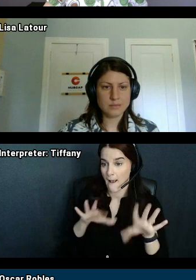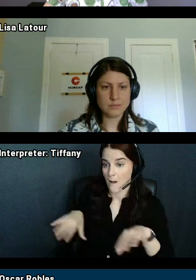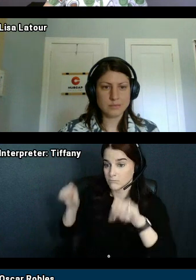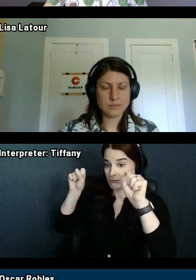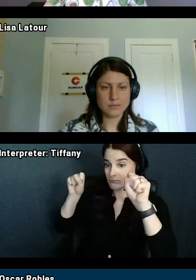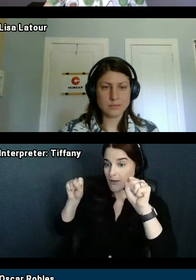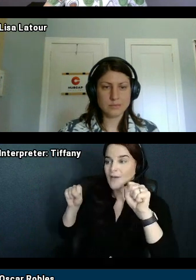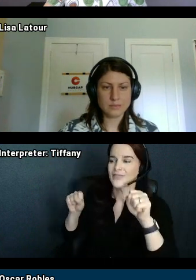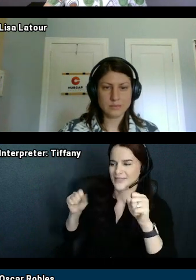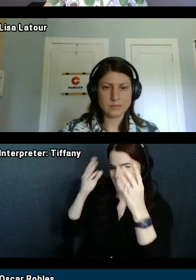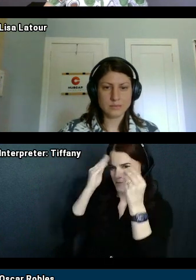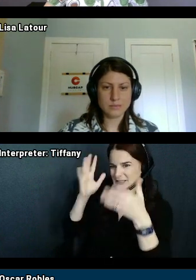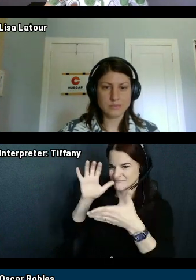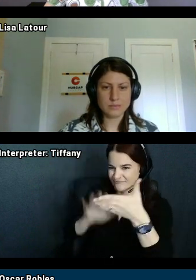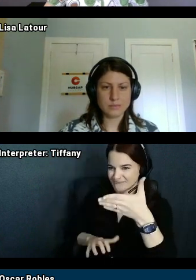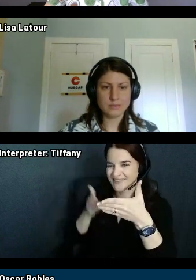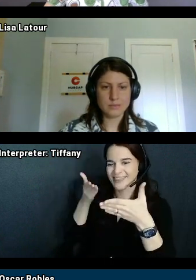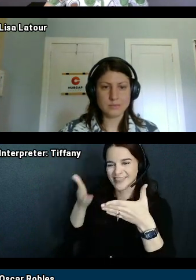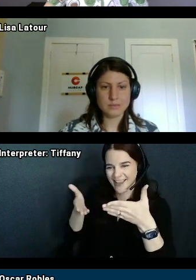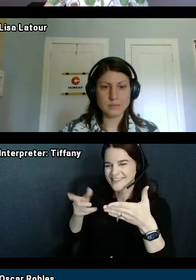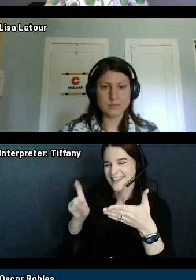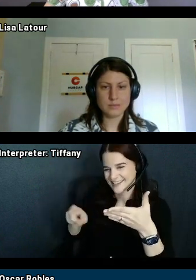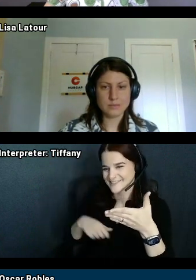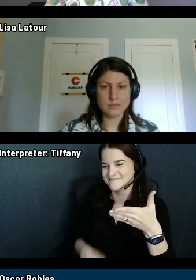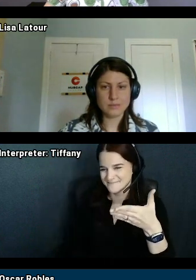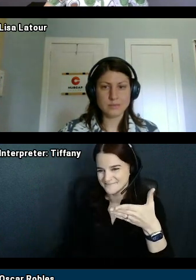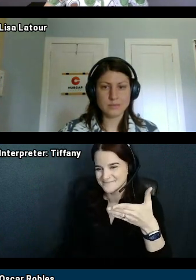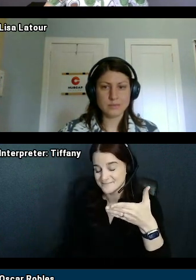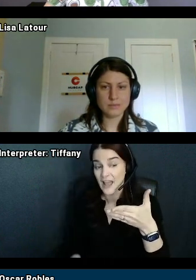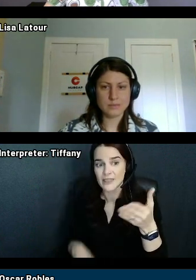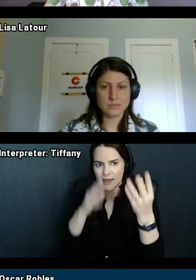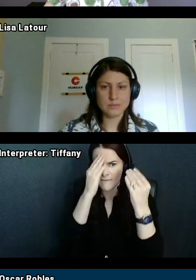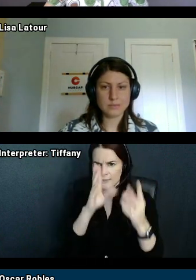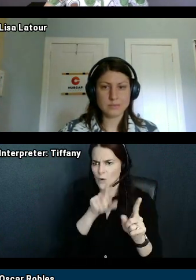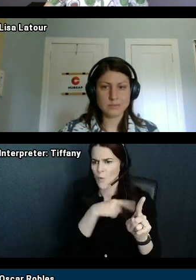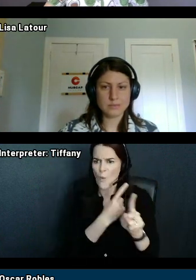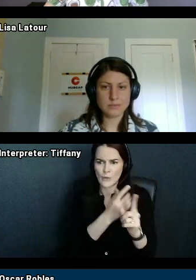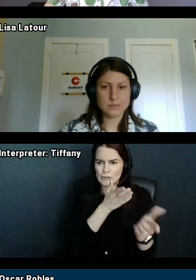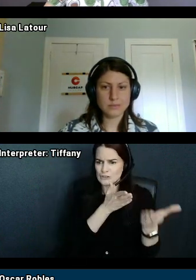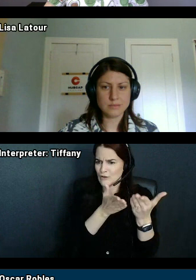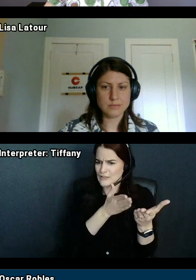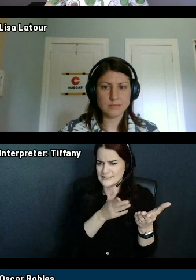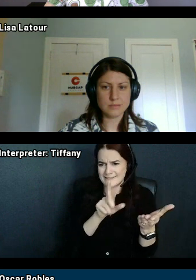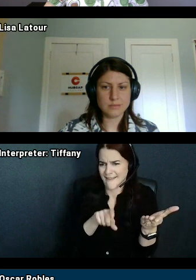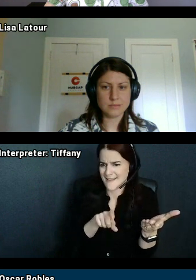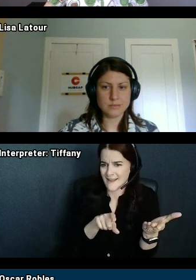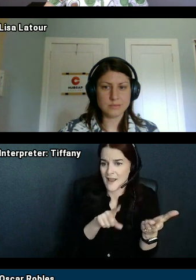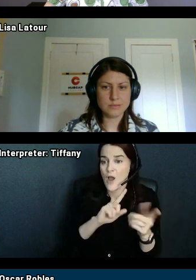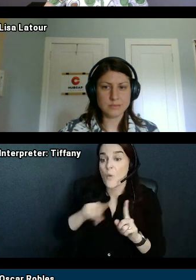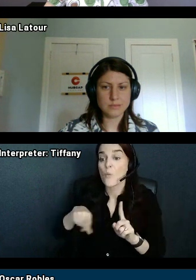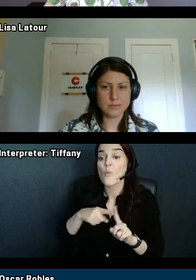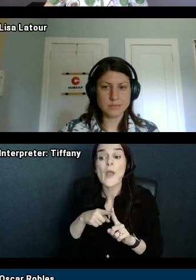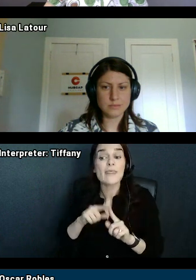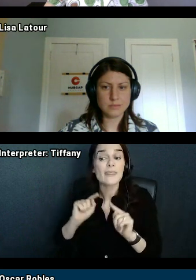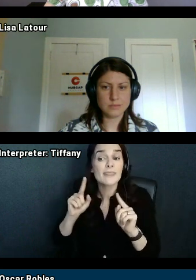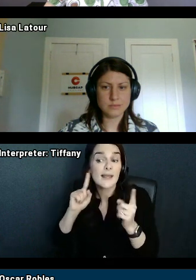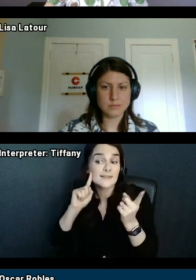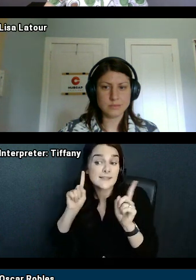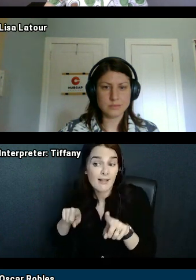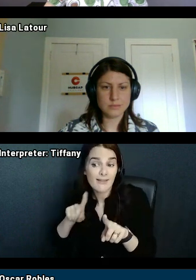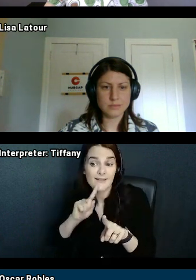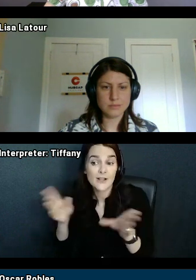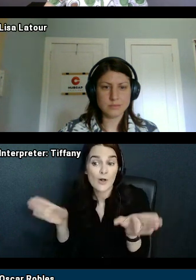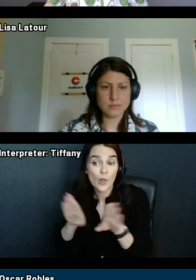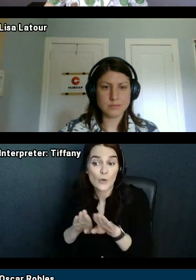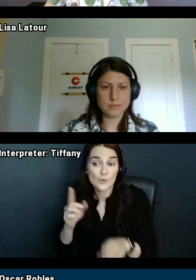need. But this information is only needed for services when the deal is closed won. So let's go ahead and make